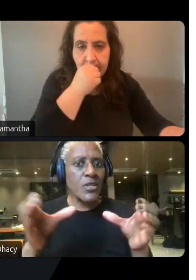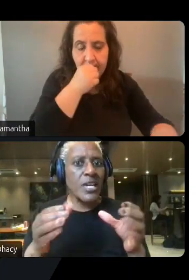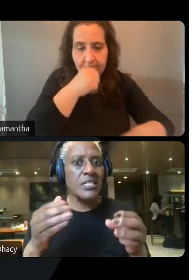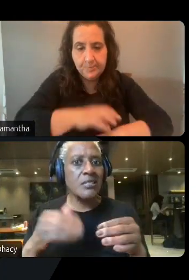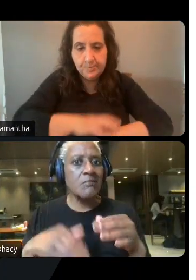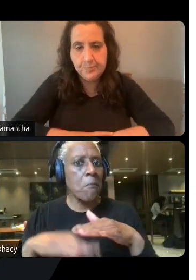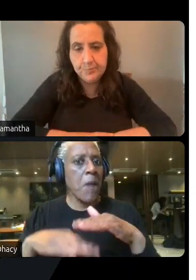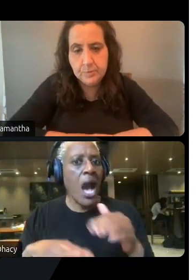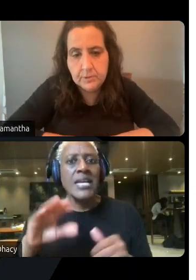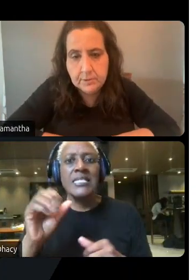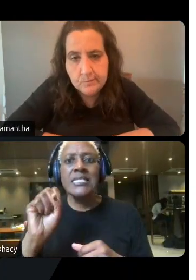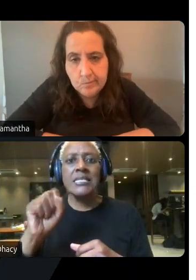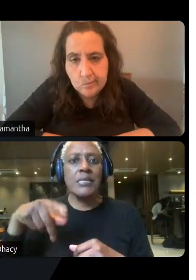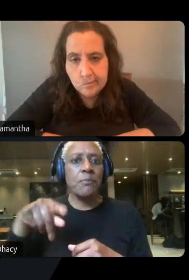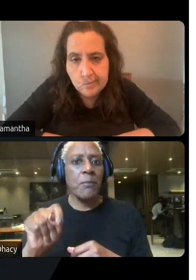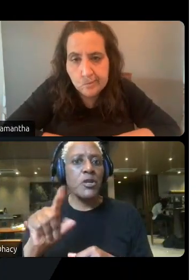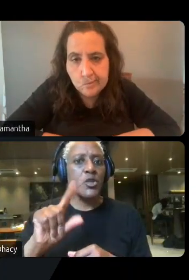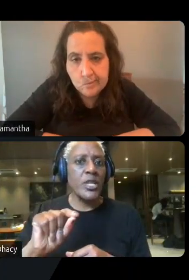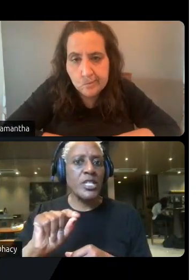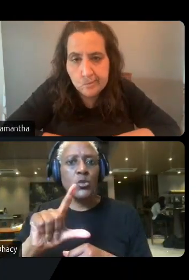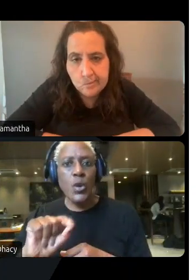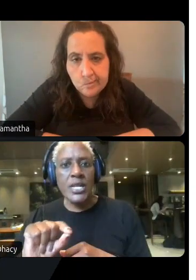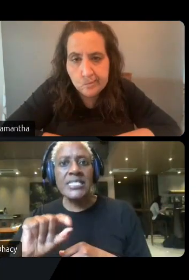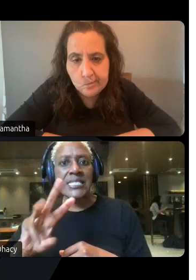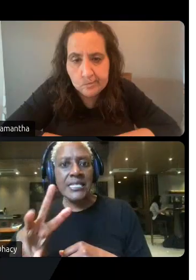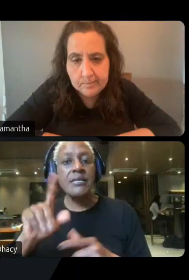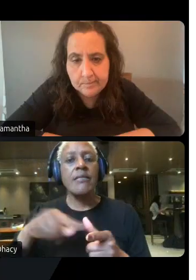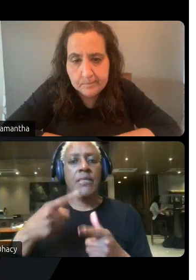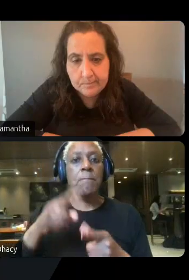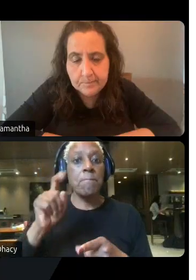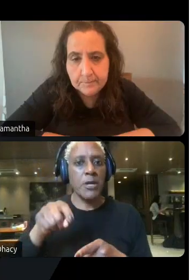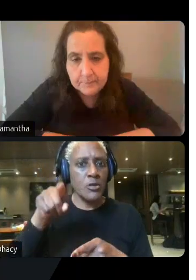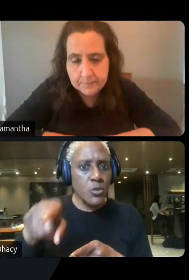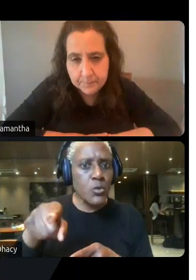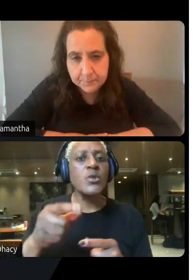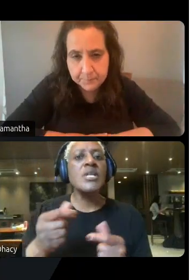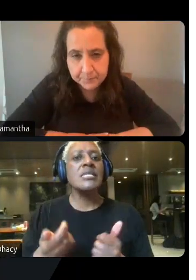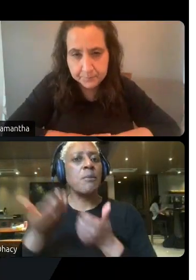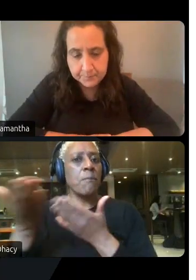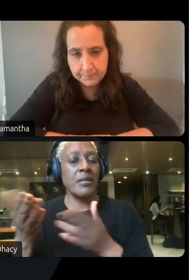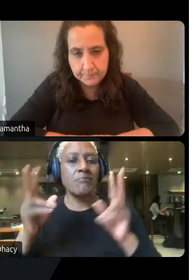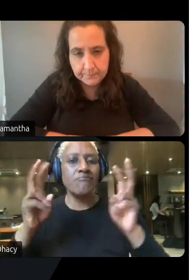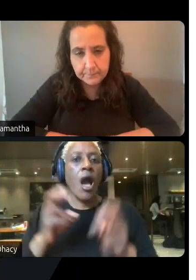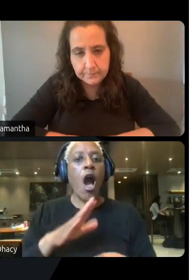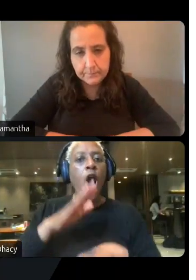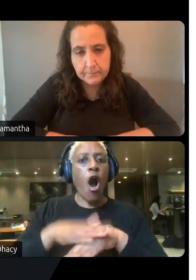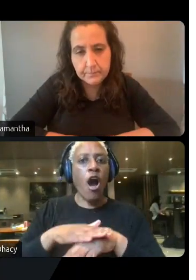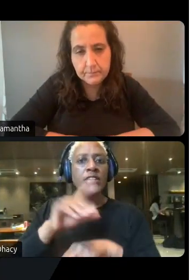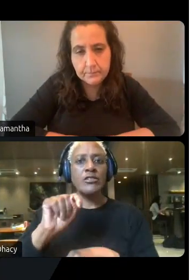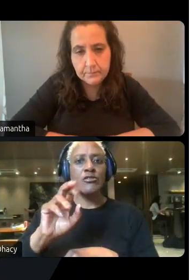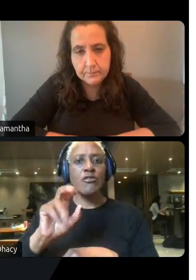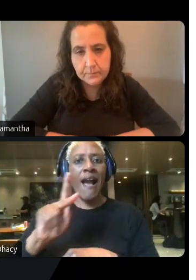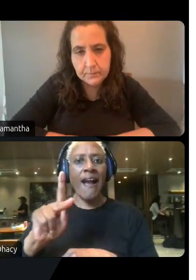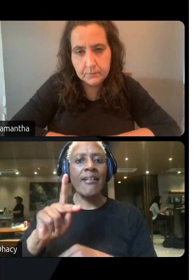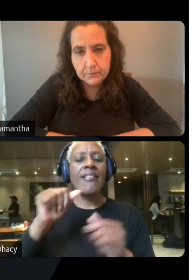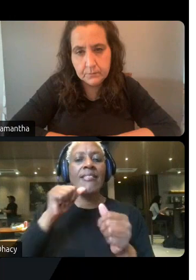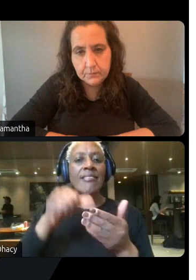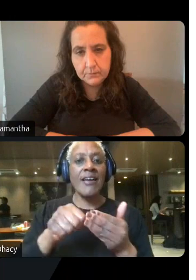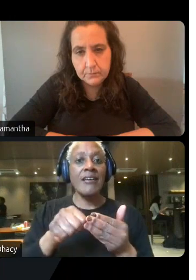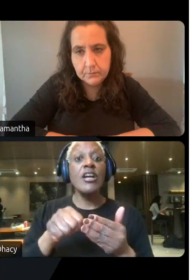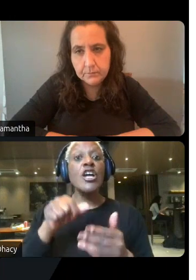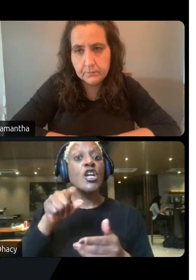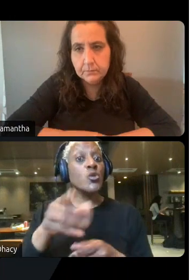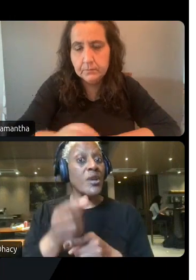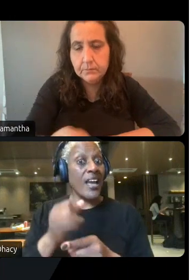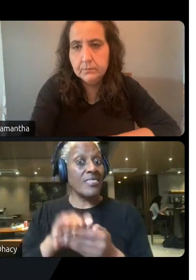of 2026, you must submit an on-track letter completed by your college or university.